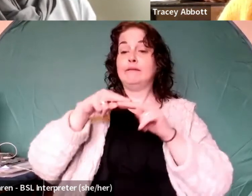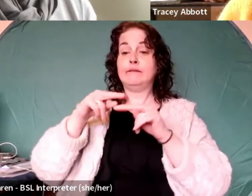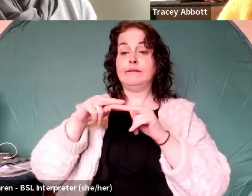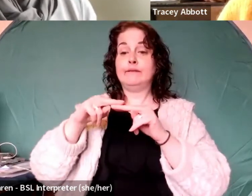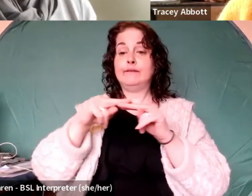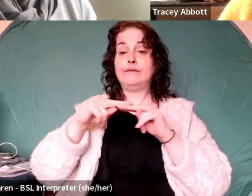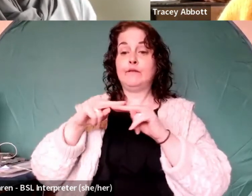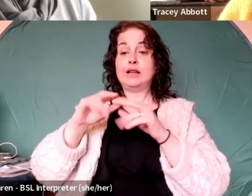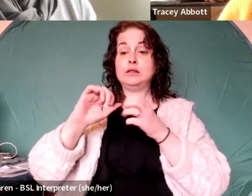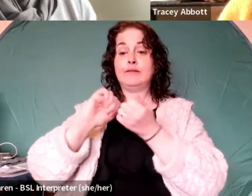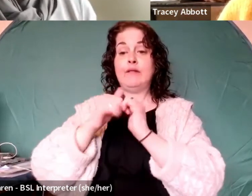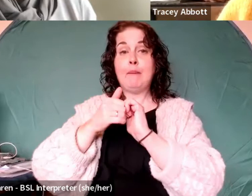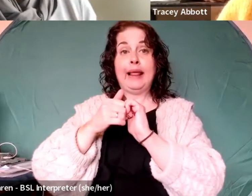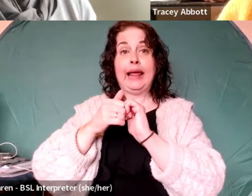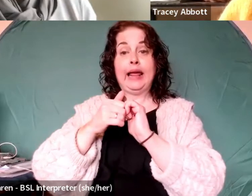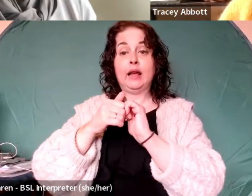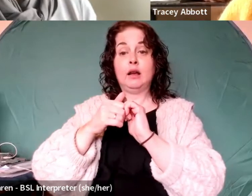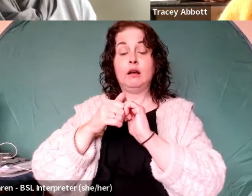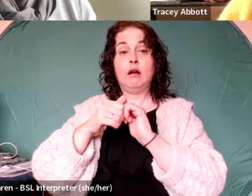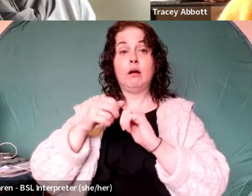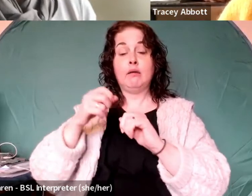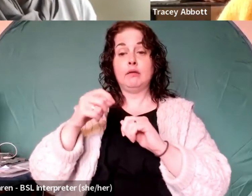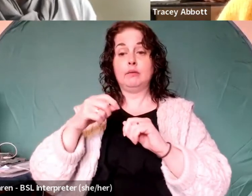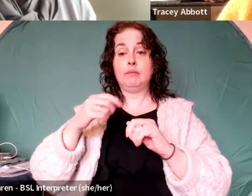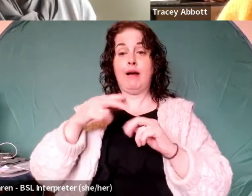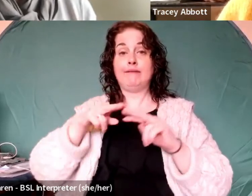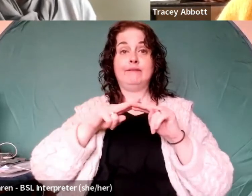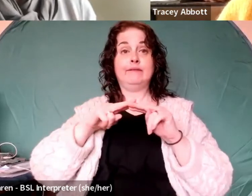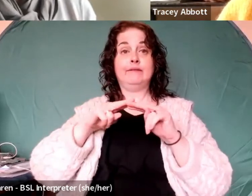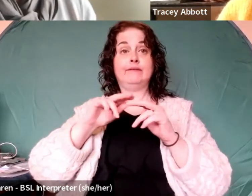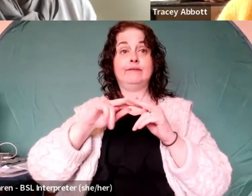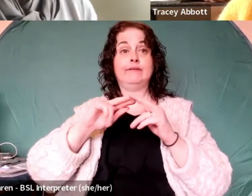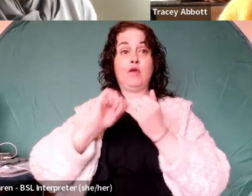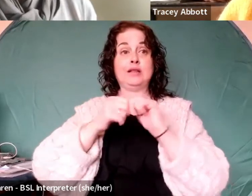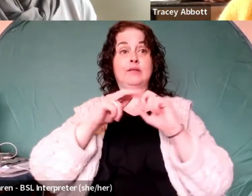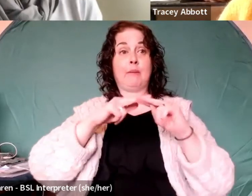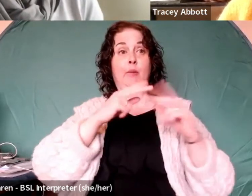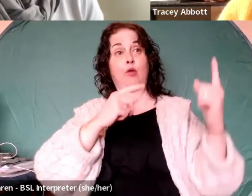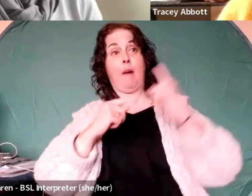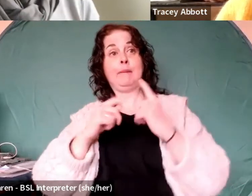So if I go somewhere because it meets my needs, my family and friends are going to go there too.